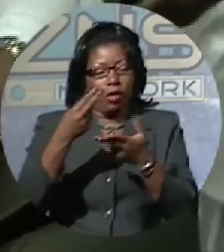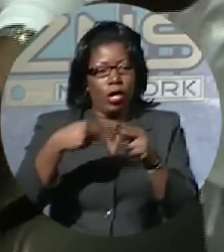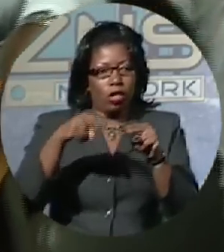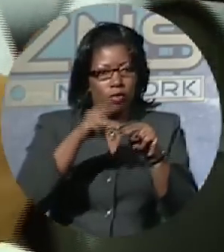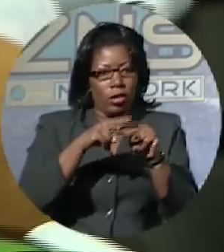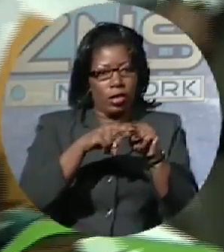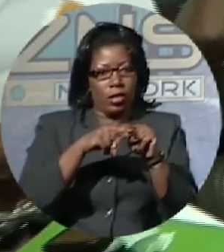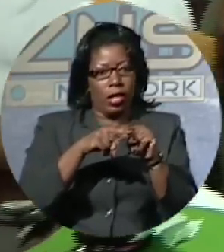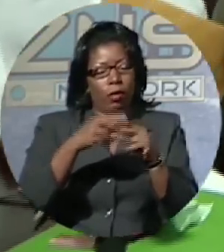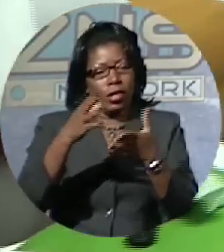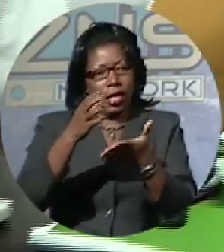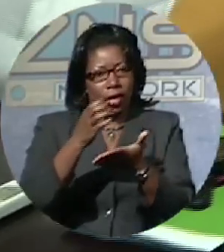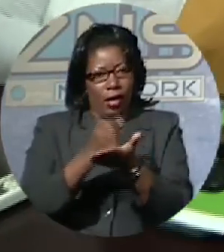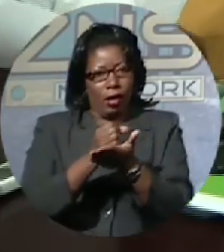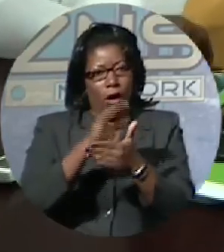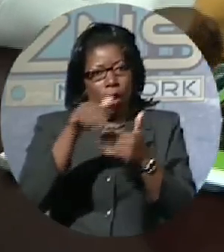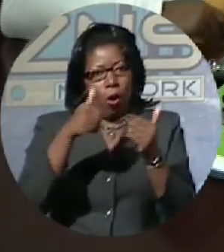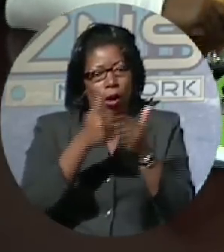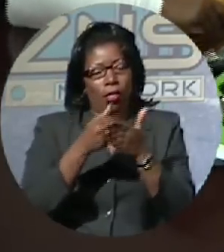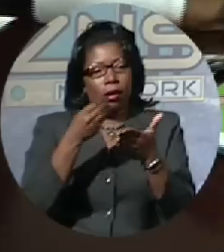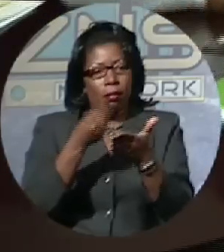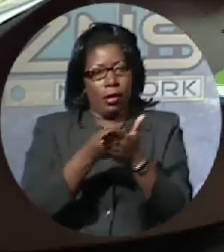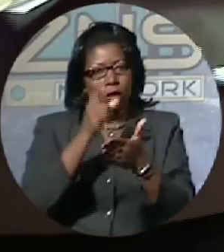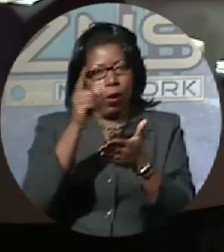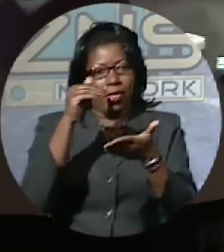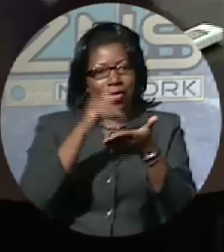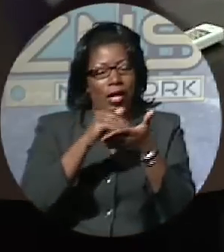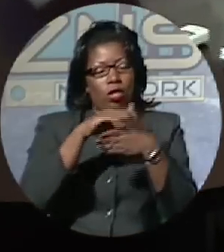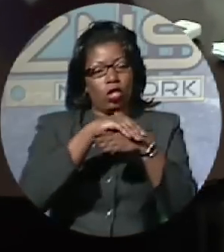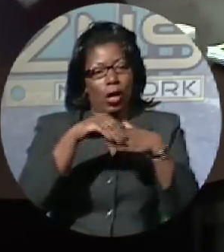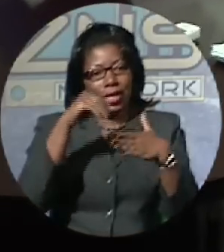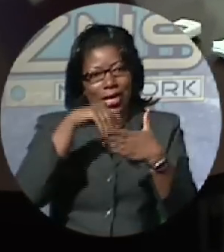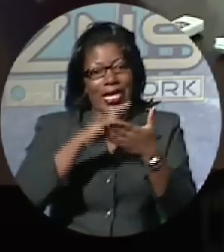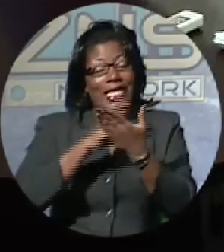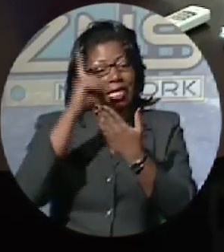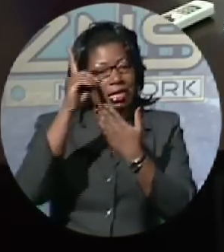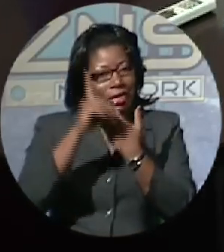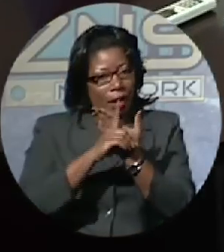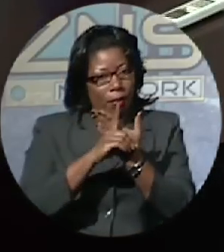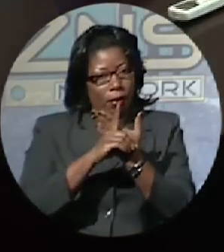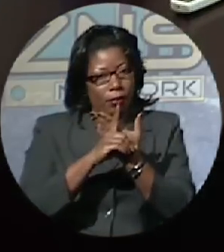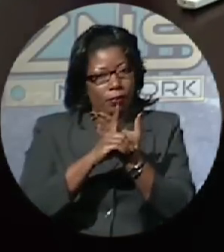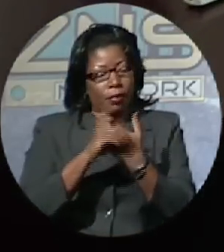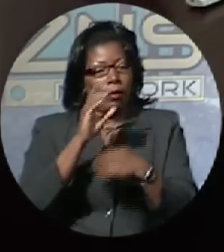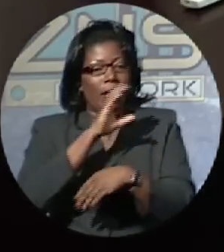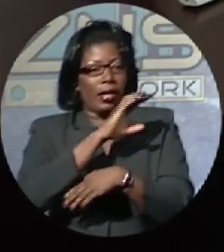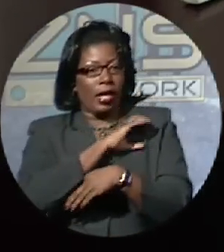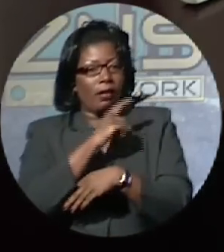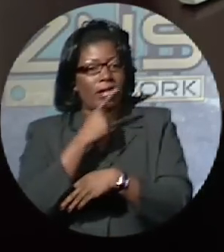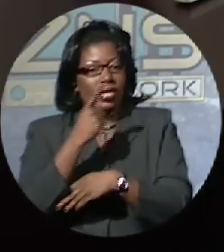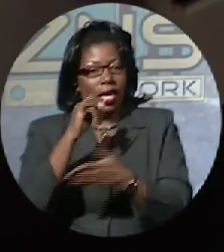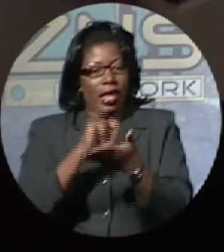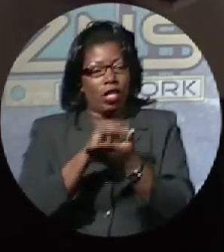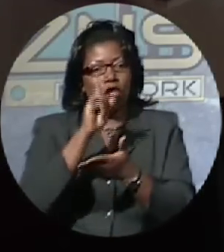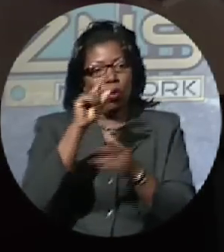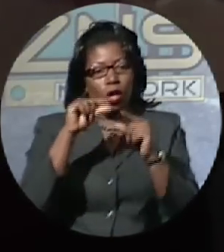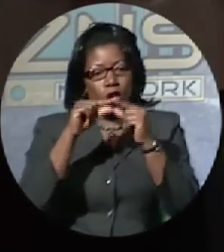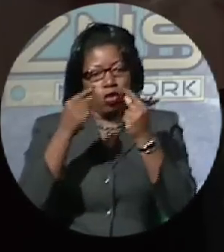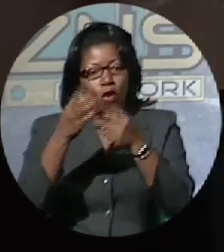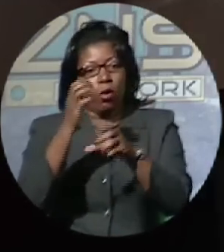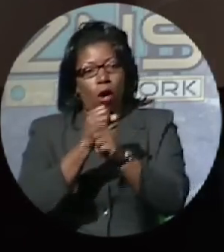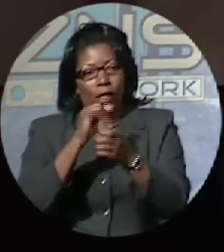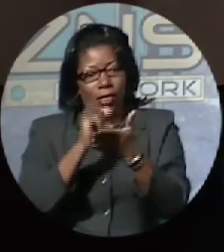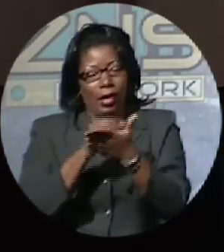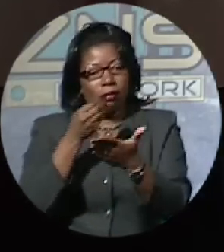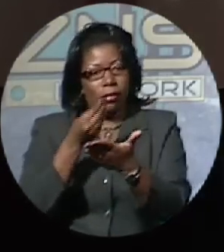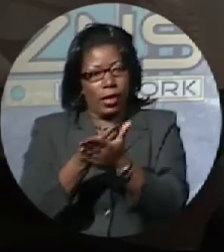to receive lump sum payments of $1,000 in December. But since then, Calfani says only one group has received the